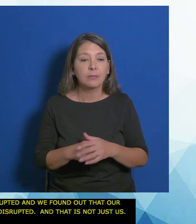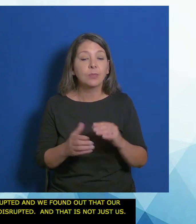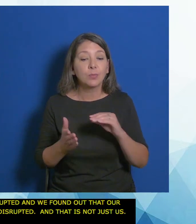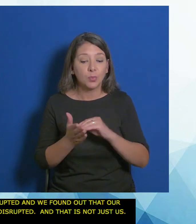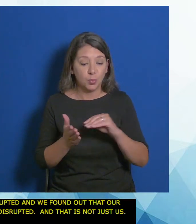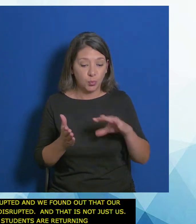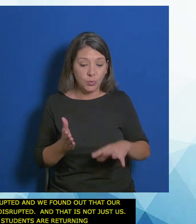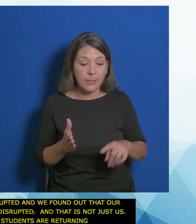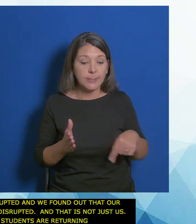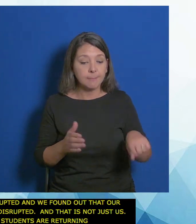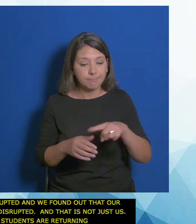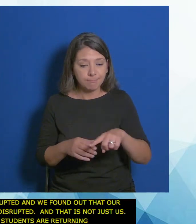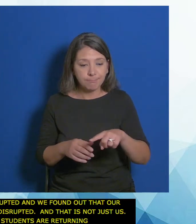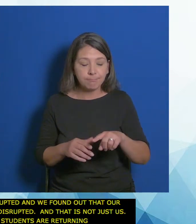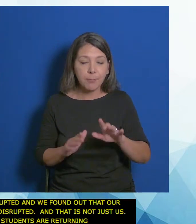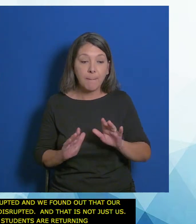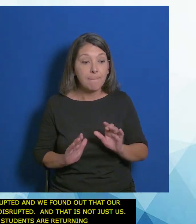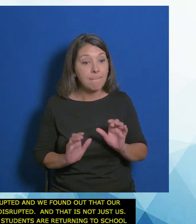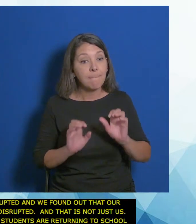to school